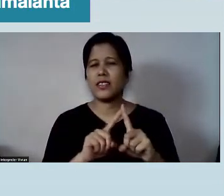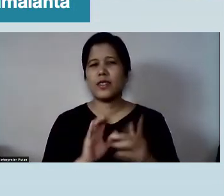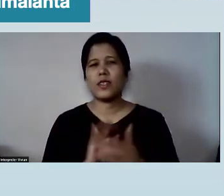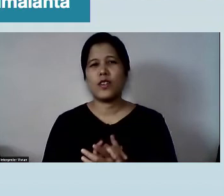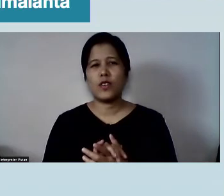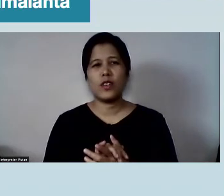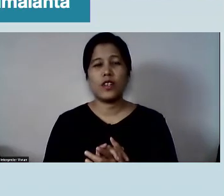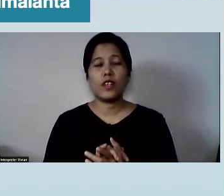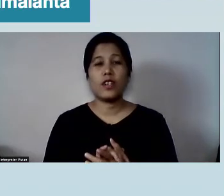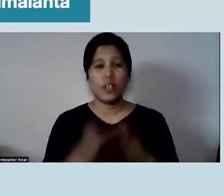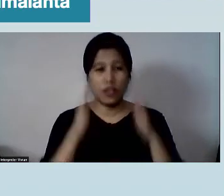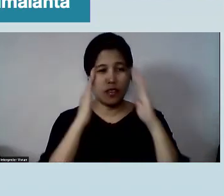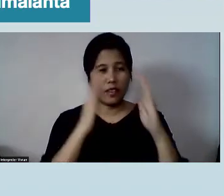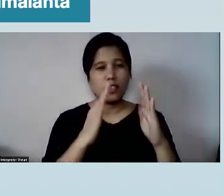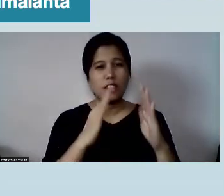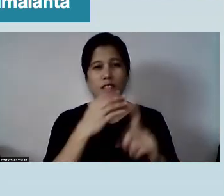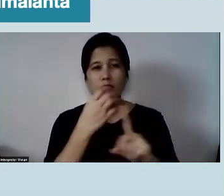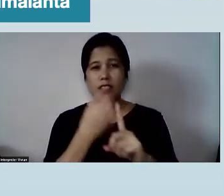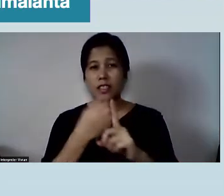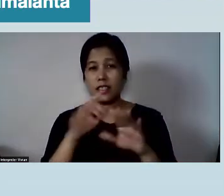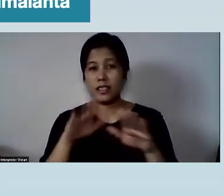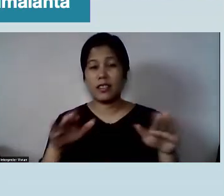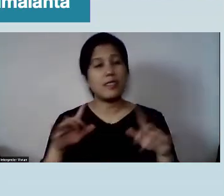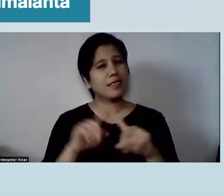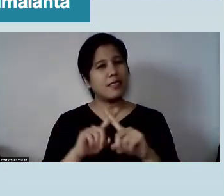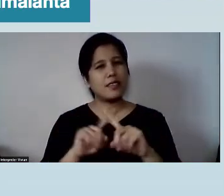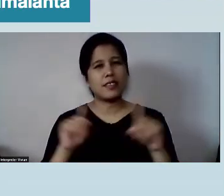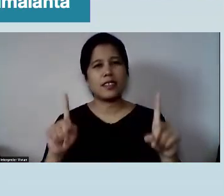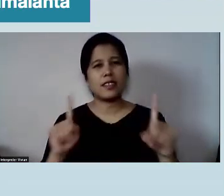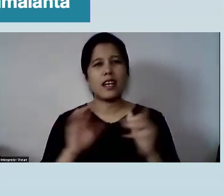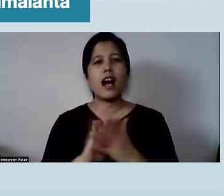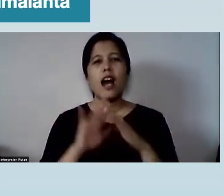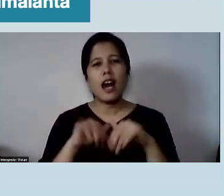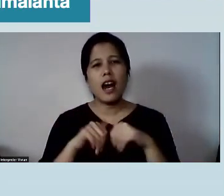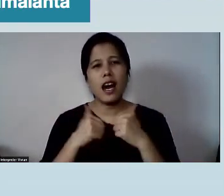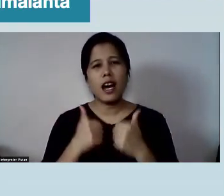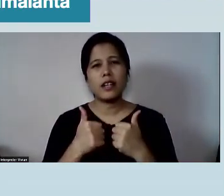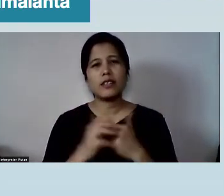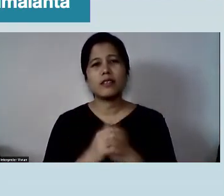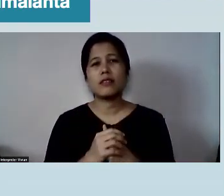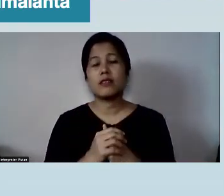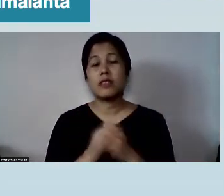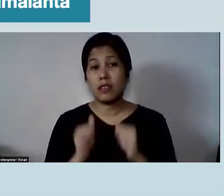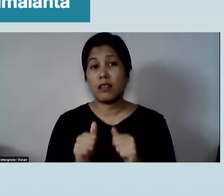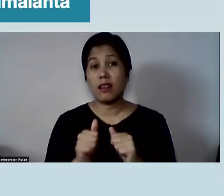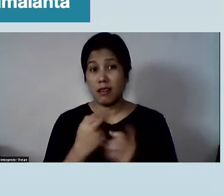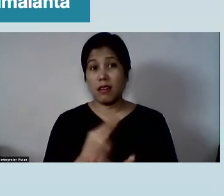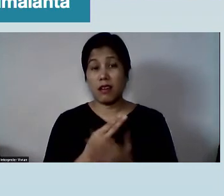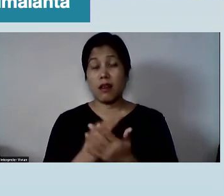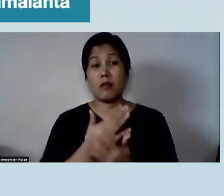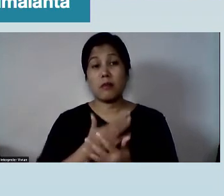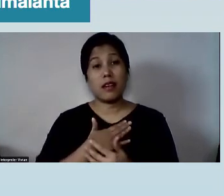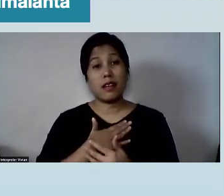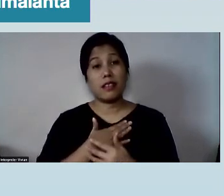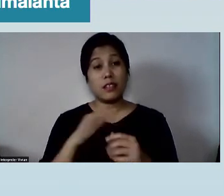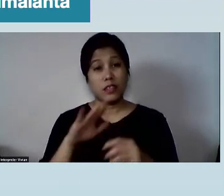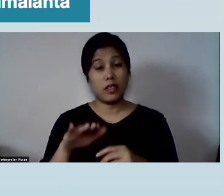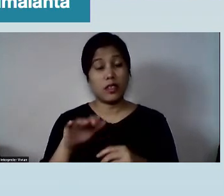differently. And this brings us of how can I help my child with ADHD? Next slide,